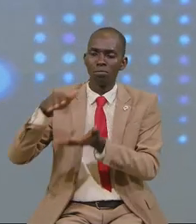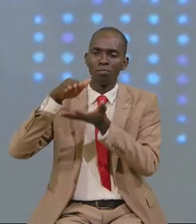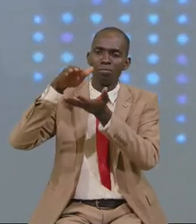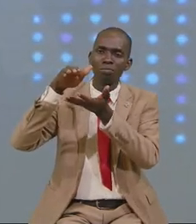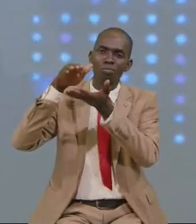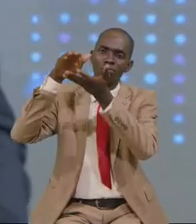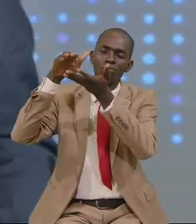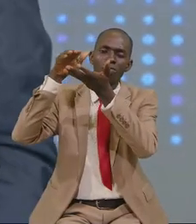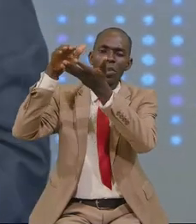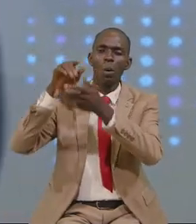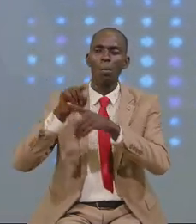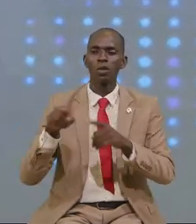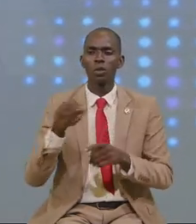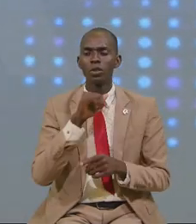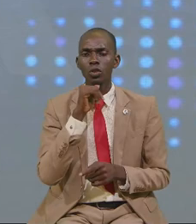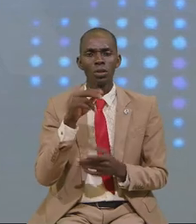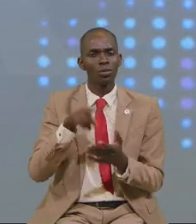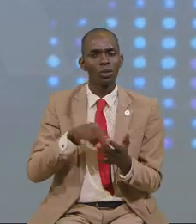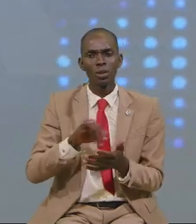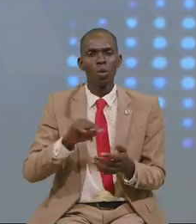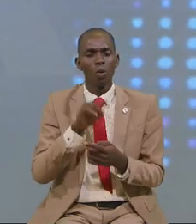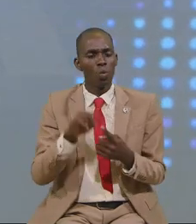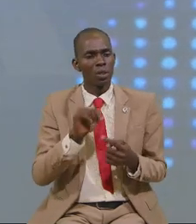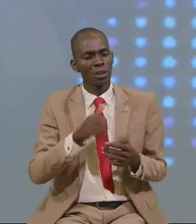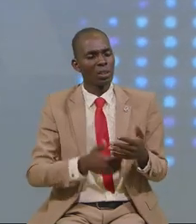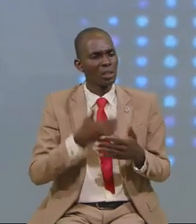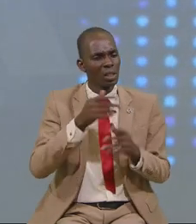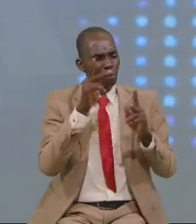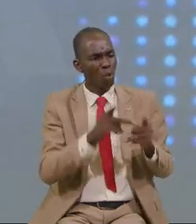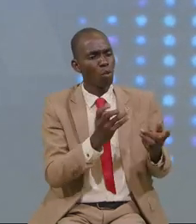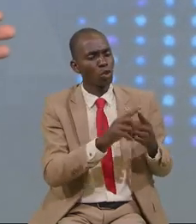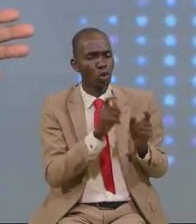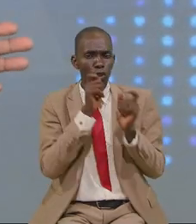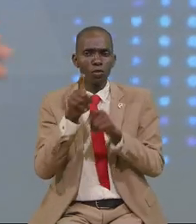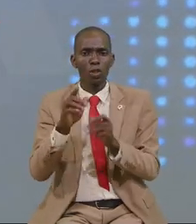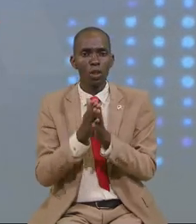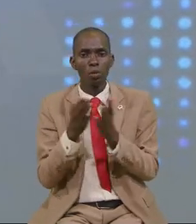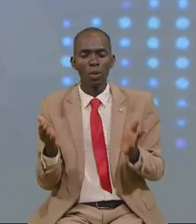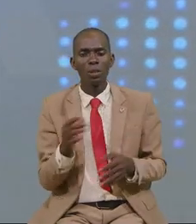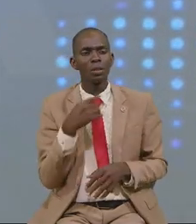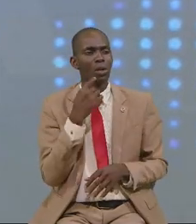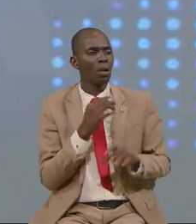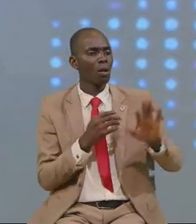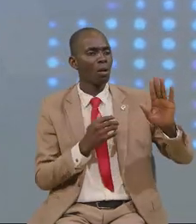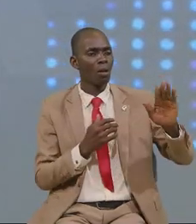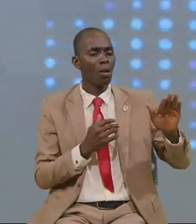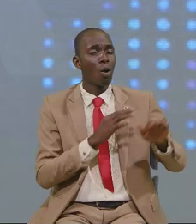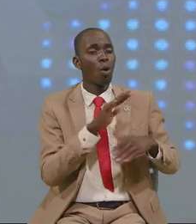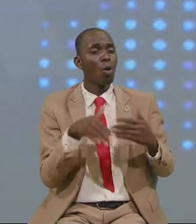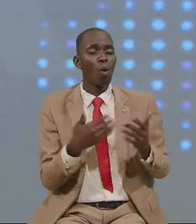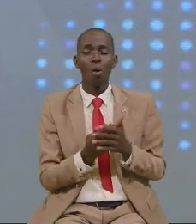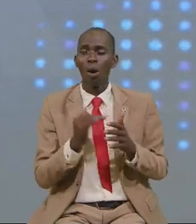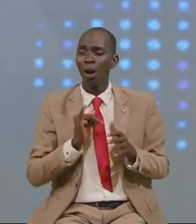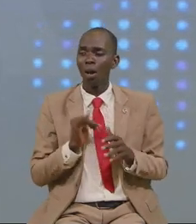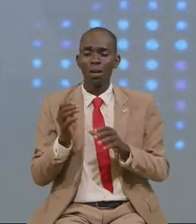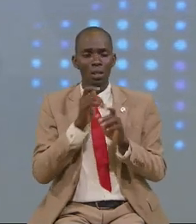not reading. When the next person wants to give you a book, why don't you say, all that they have given me, I've not even started